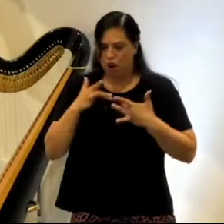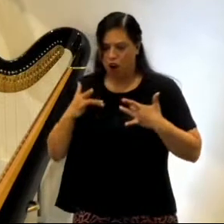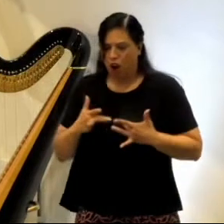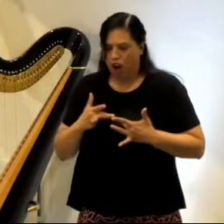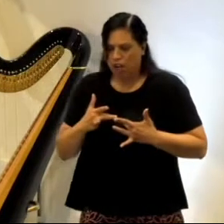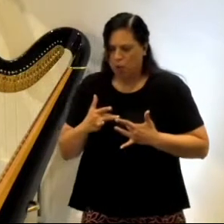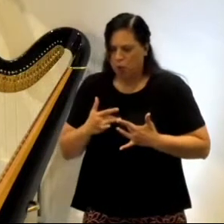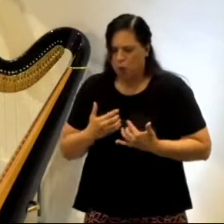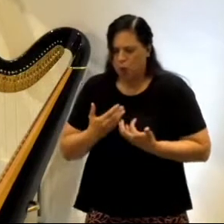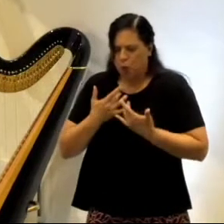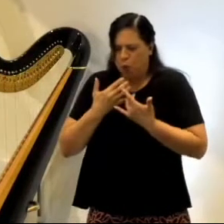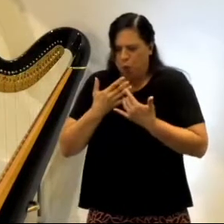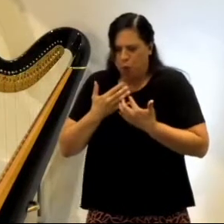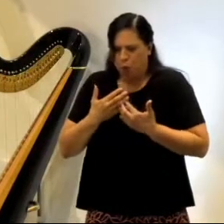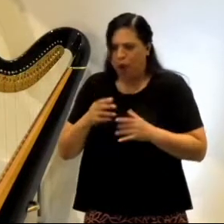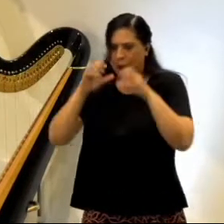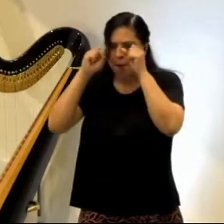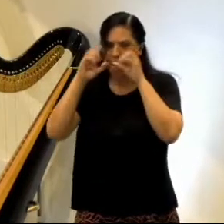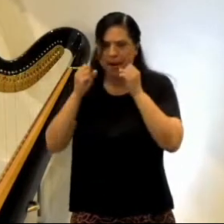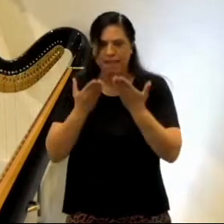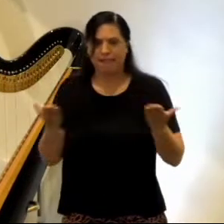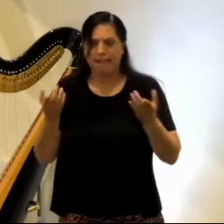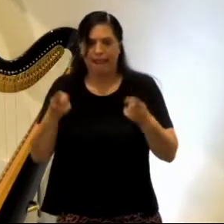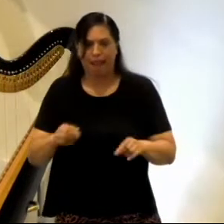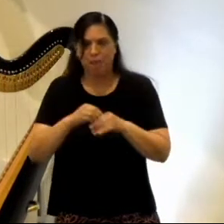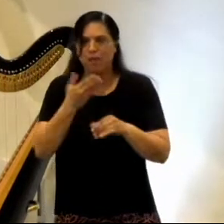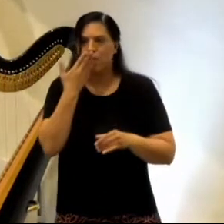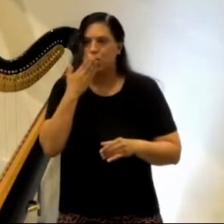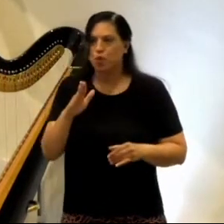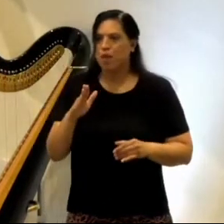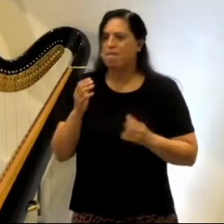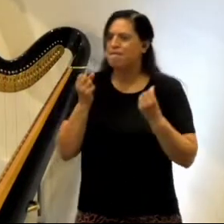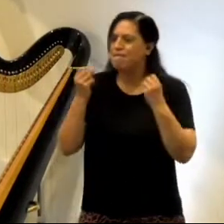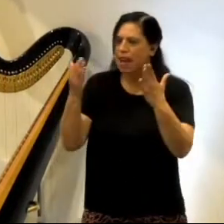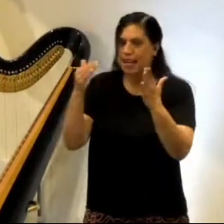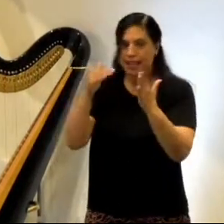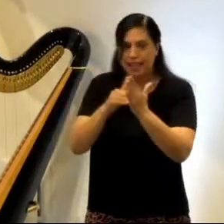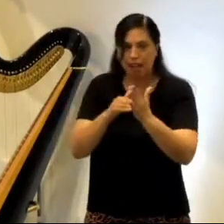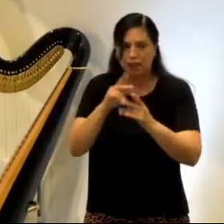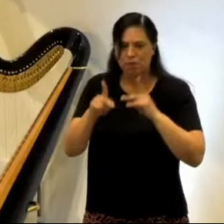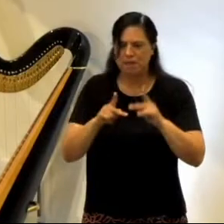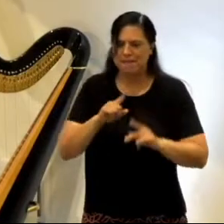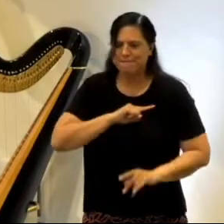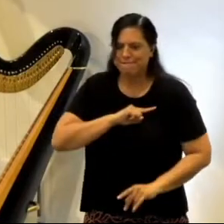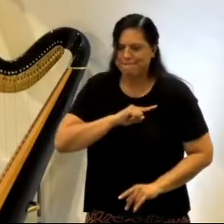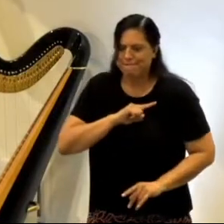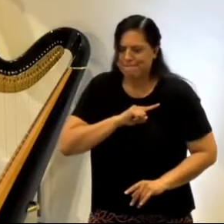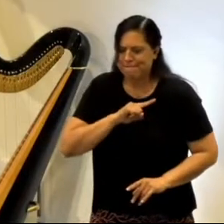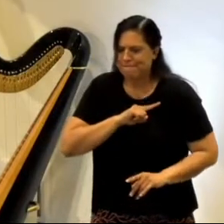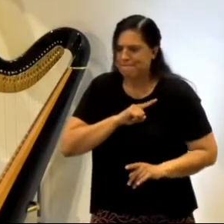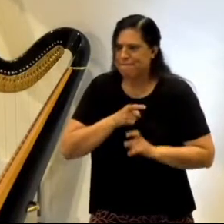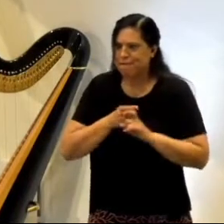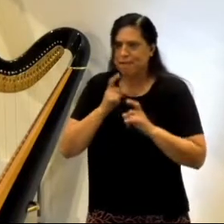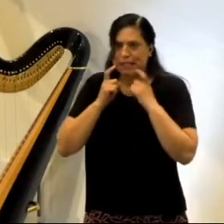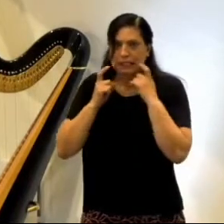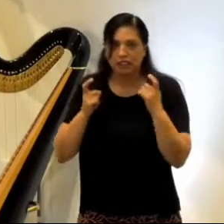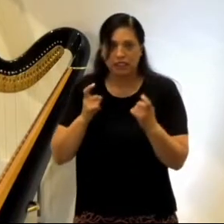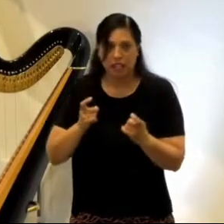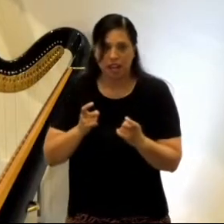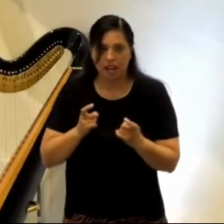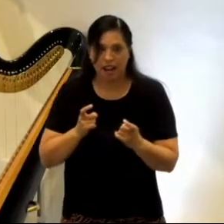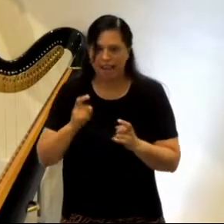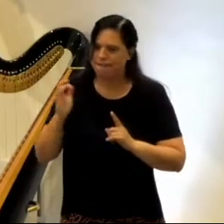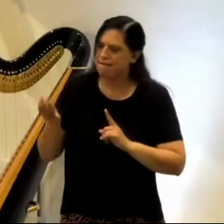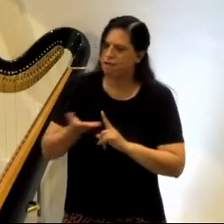amazing thing happened in Jerusalem that day. Thousands of people were convicted of their sin, and they were convinced that Jesus was